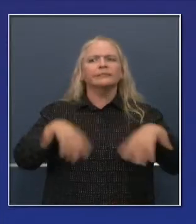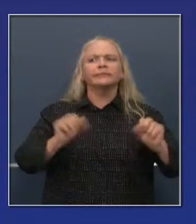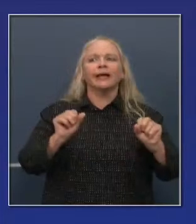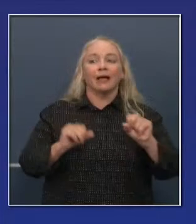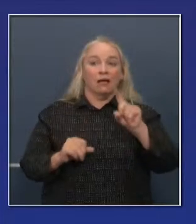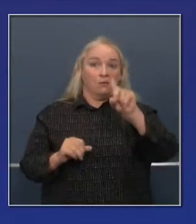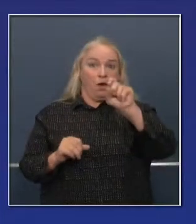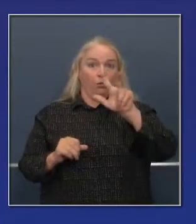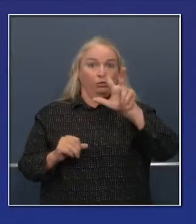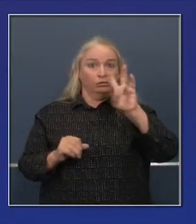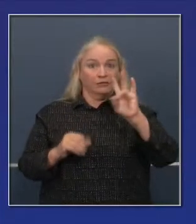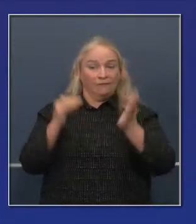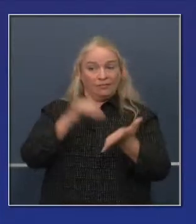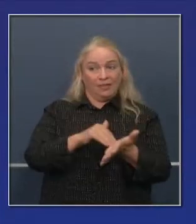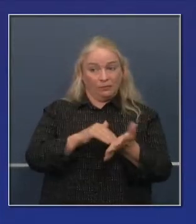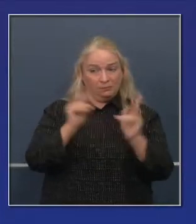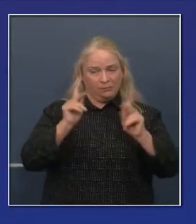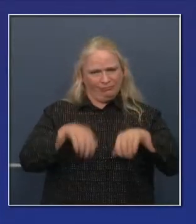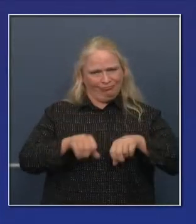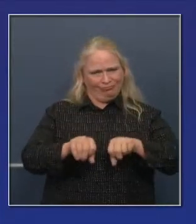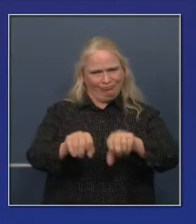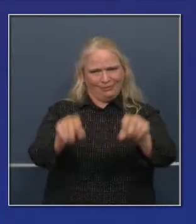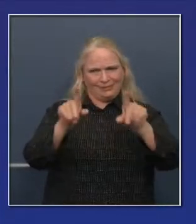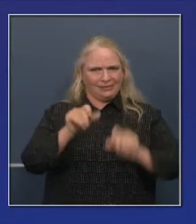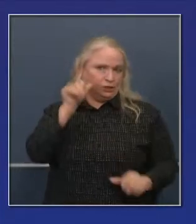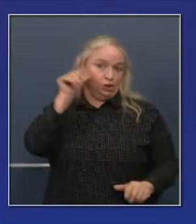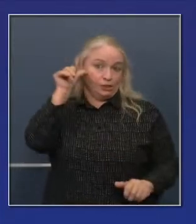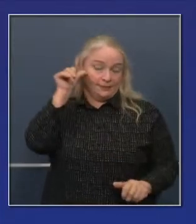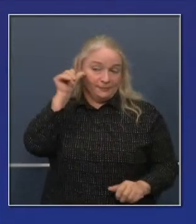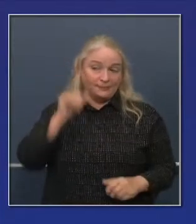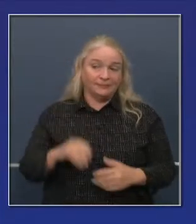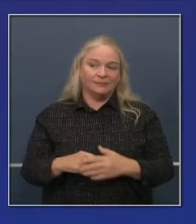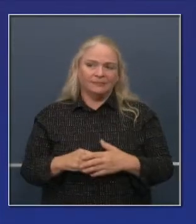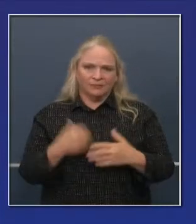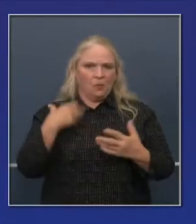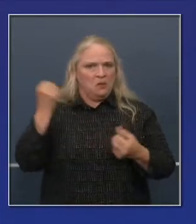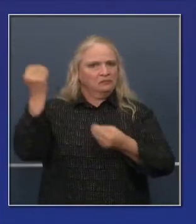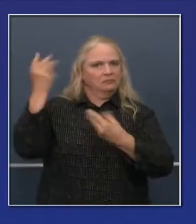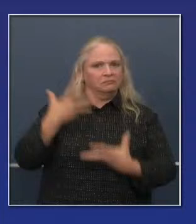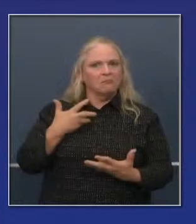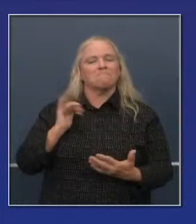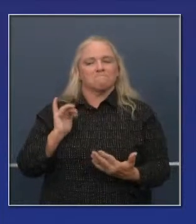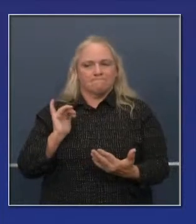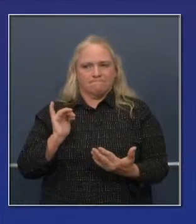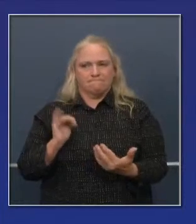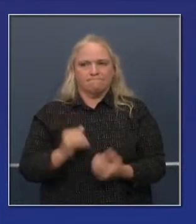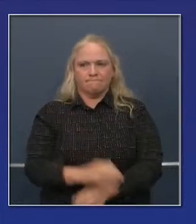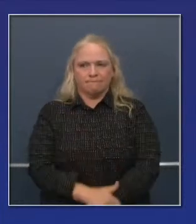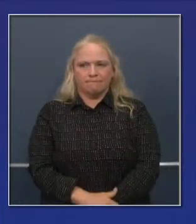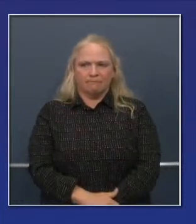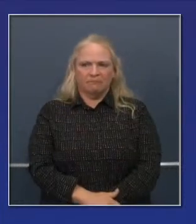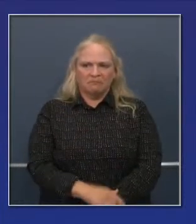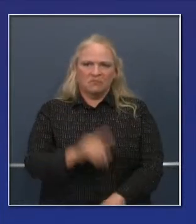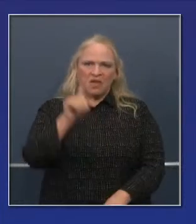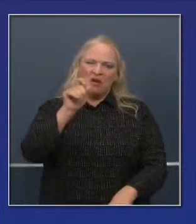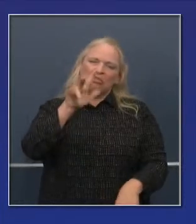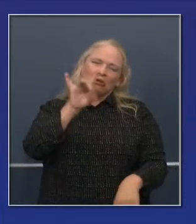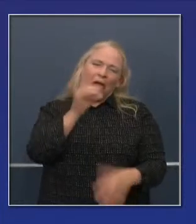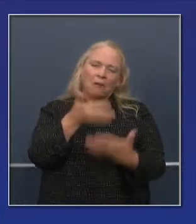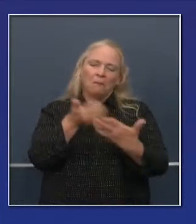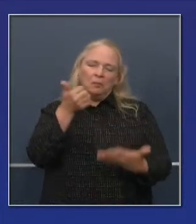137,000 people. Actually, if you round up more appropriately, 138,000 people were